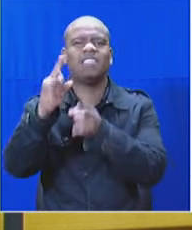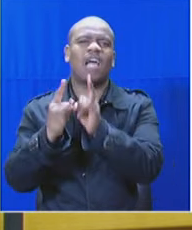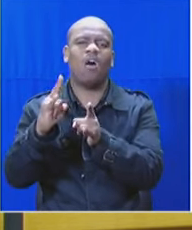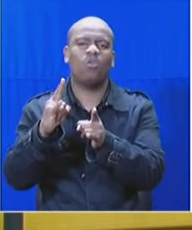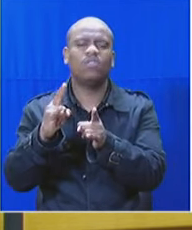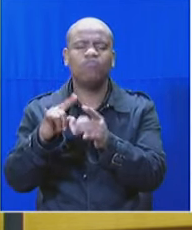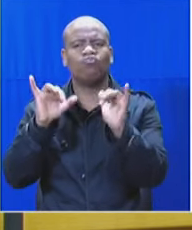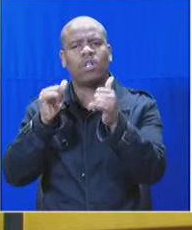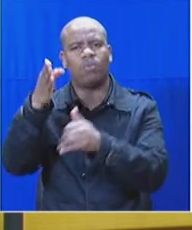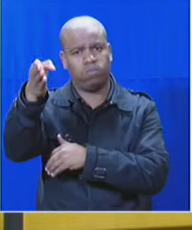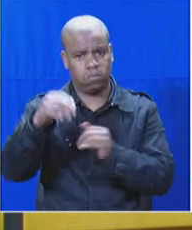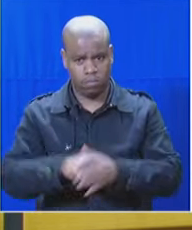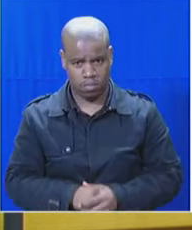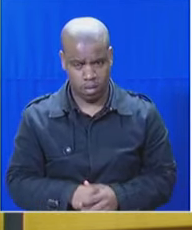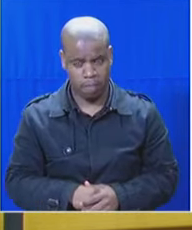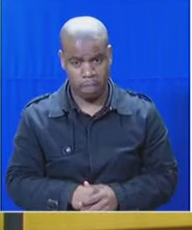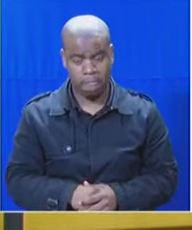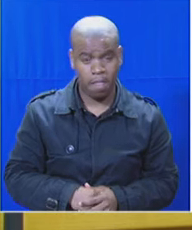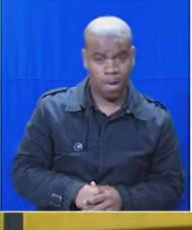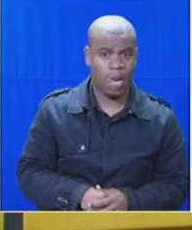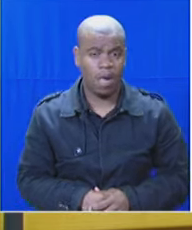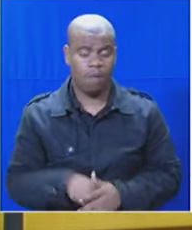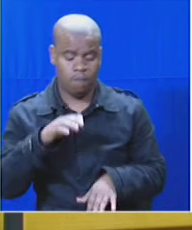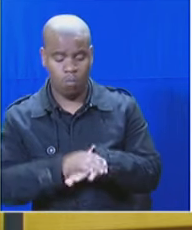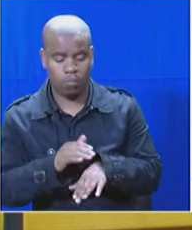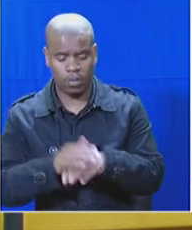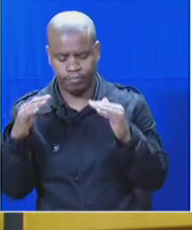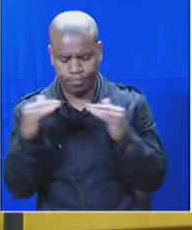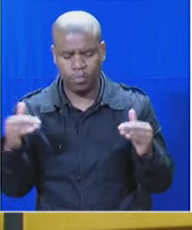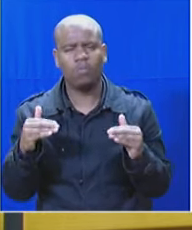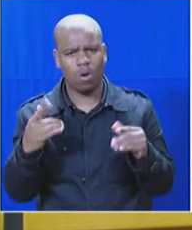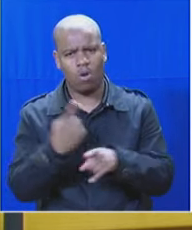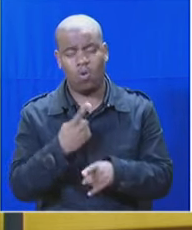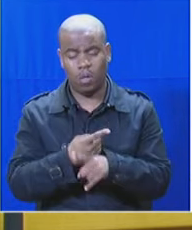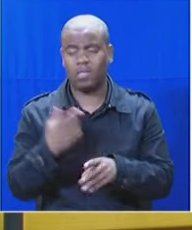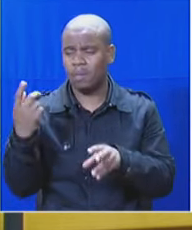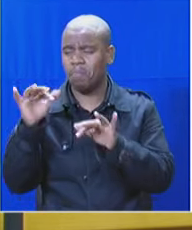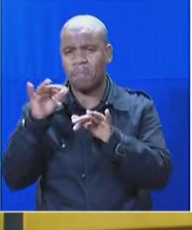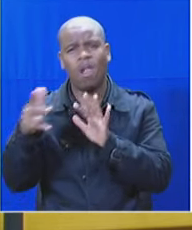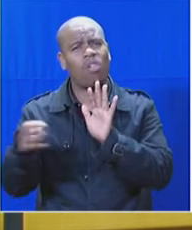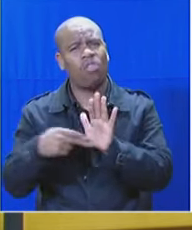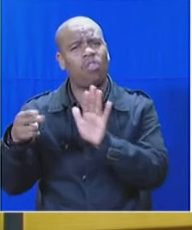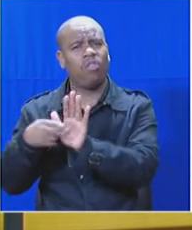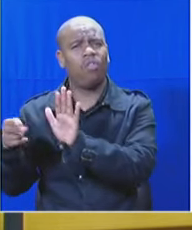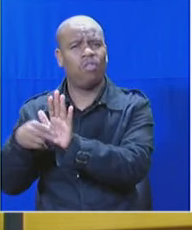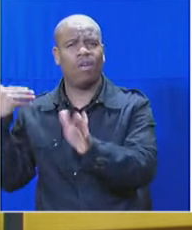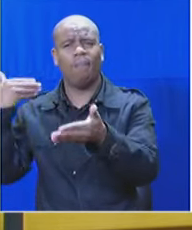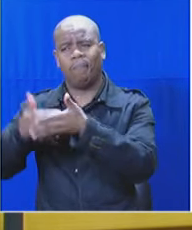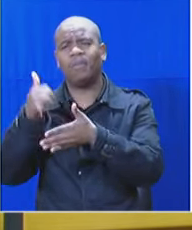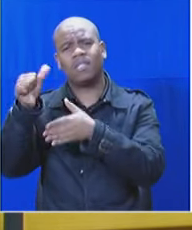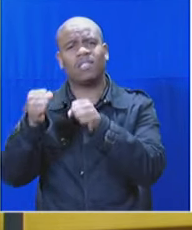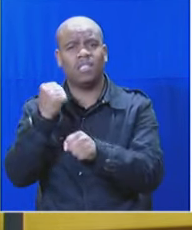blueprint of a democratic, non-racial, non-sexist society has been dubbed names by our detractors throughout its 60-year